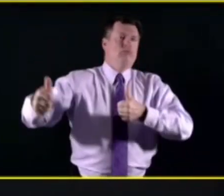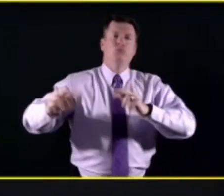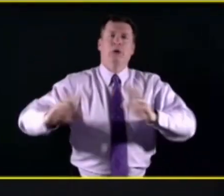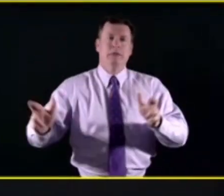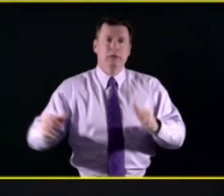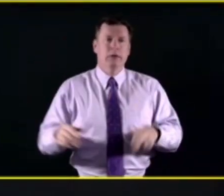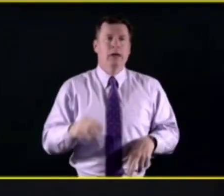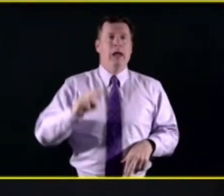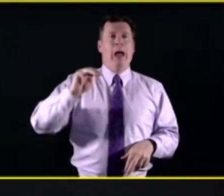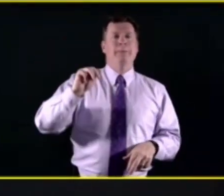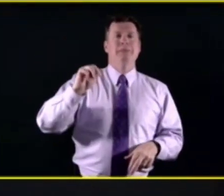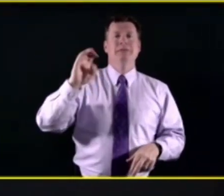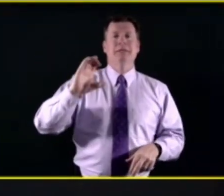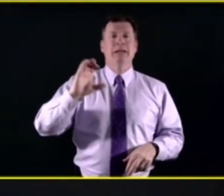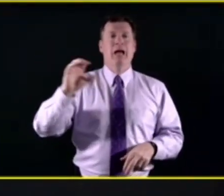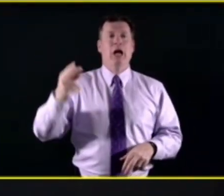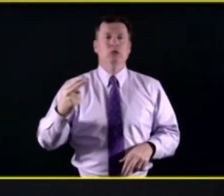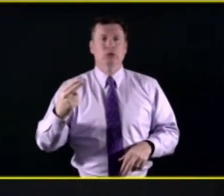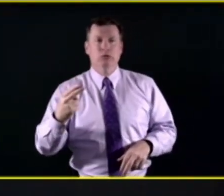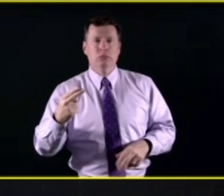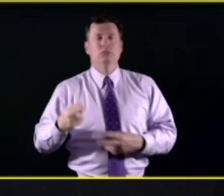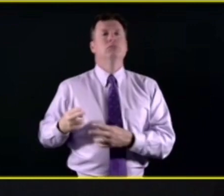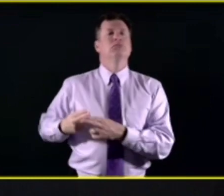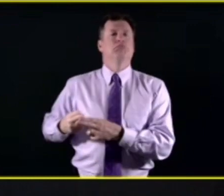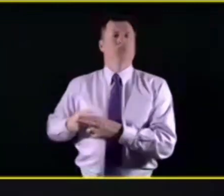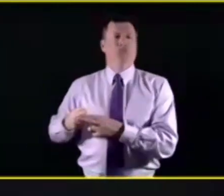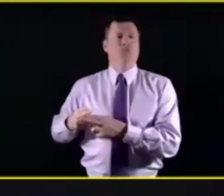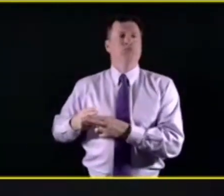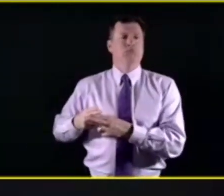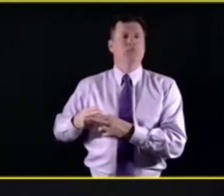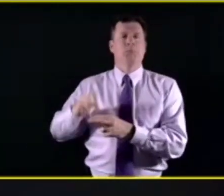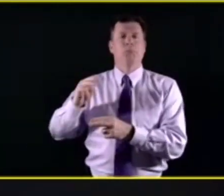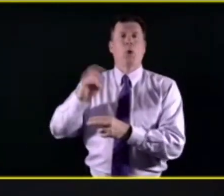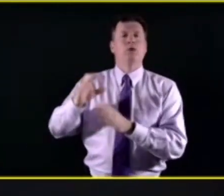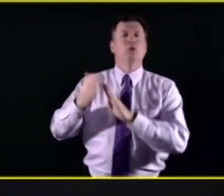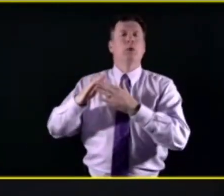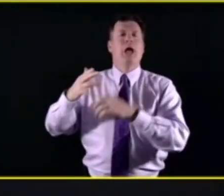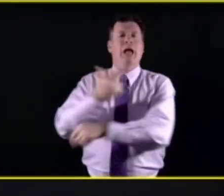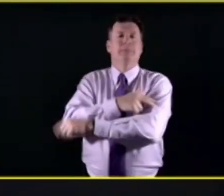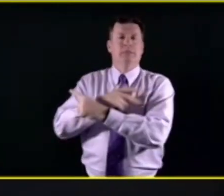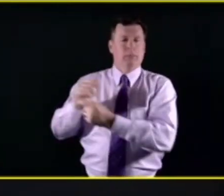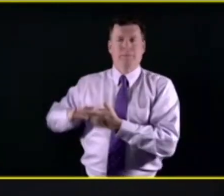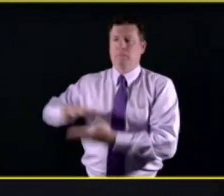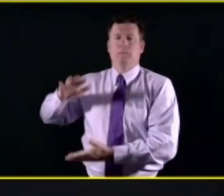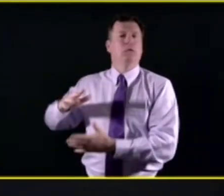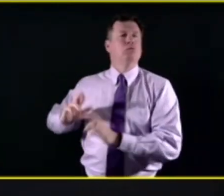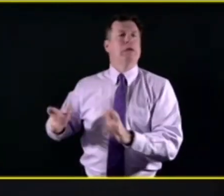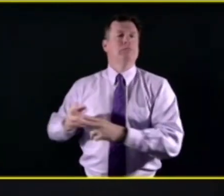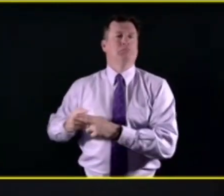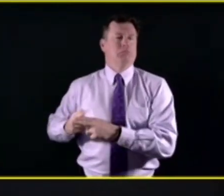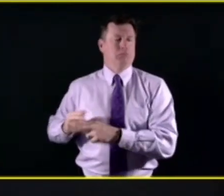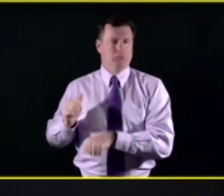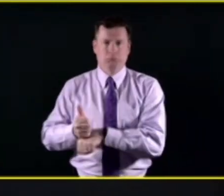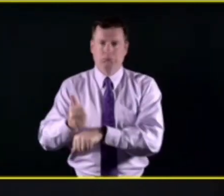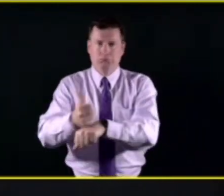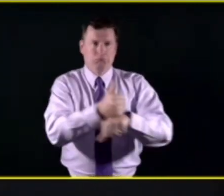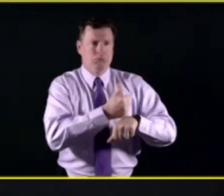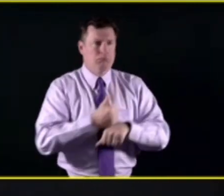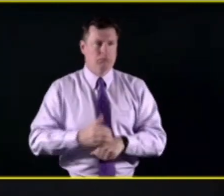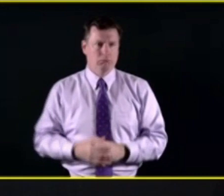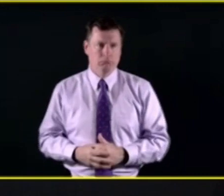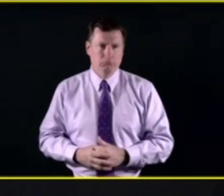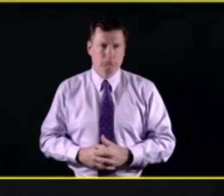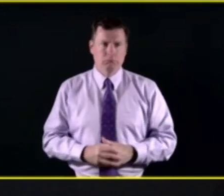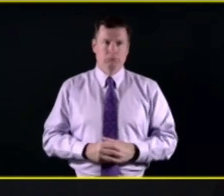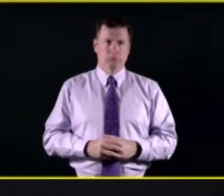before us is in generating the demand, which is ironic because, you know, we keep hearing about how people want the test, and yet we're not yet